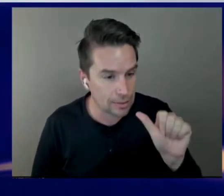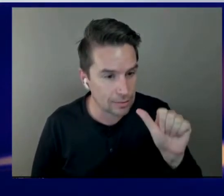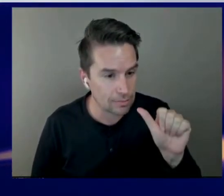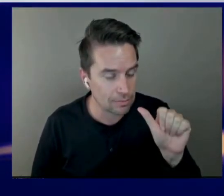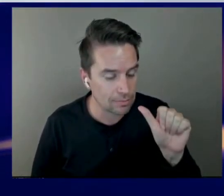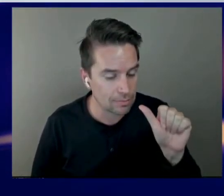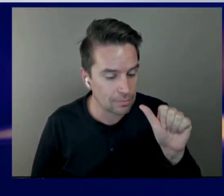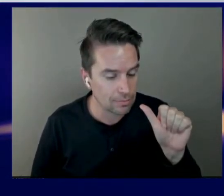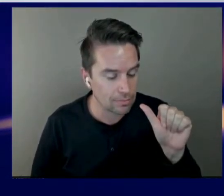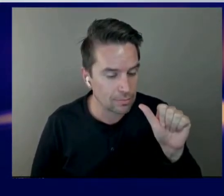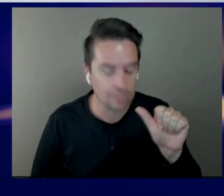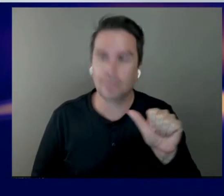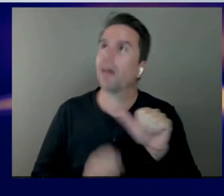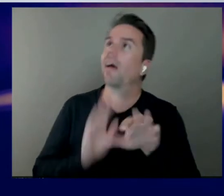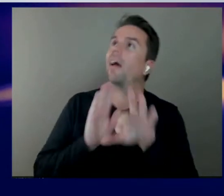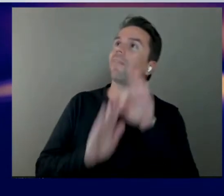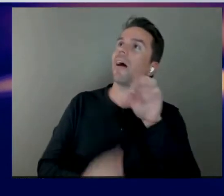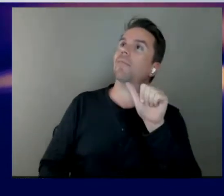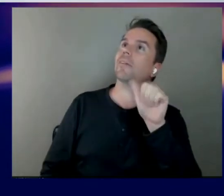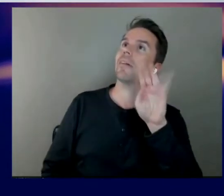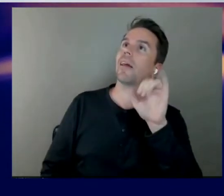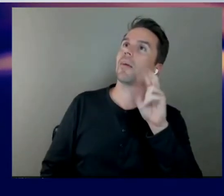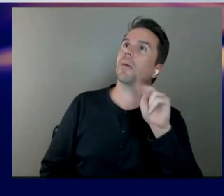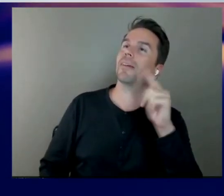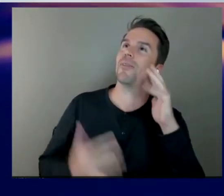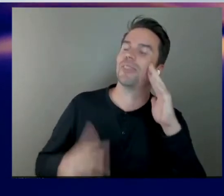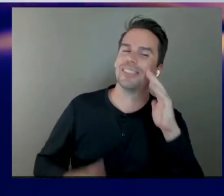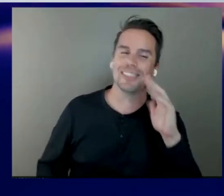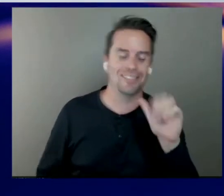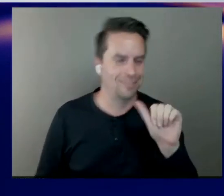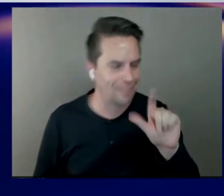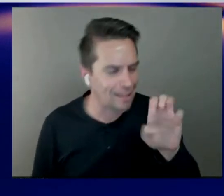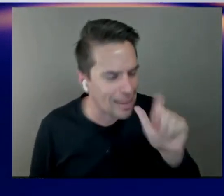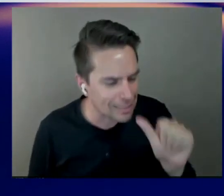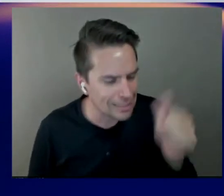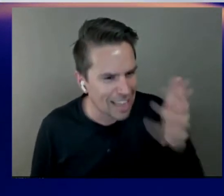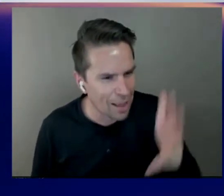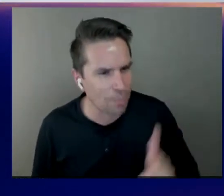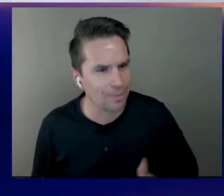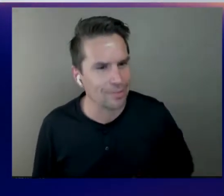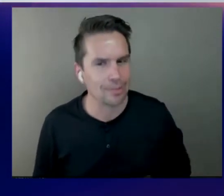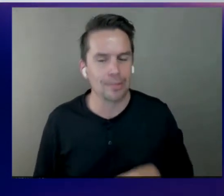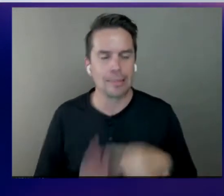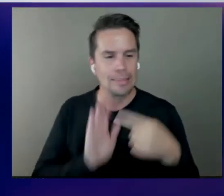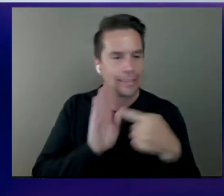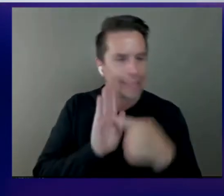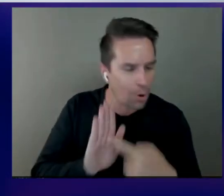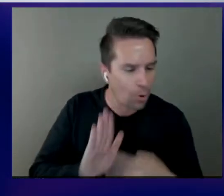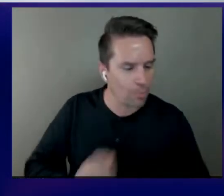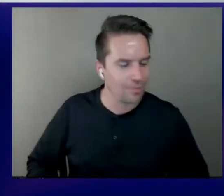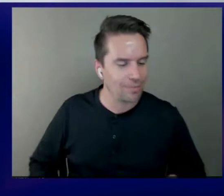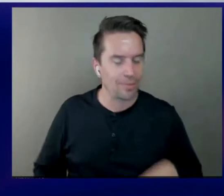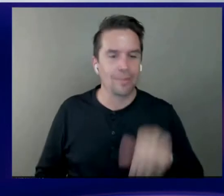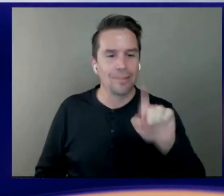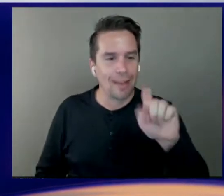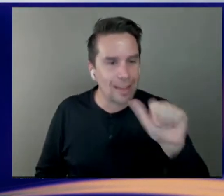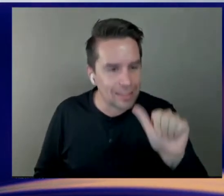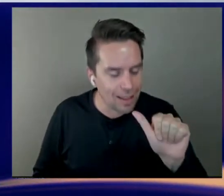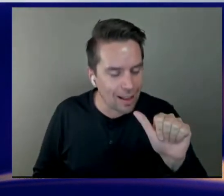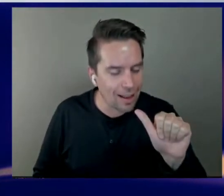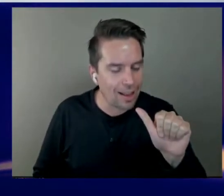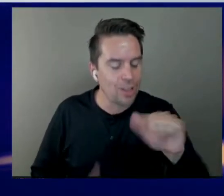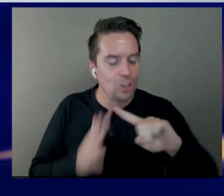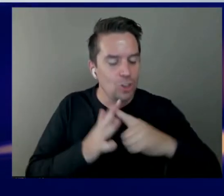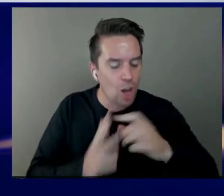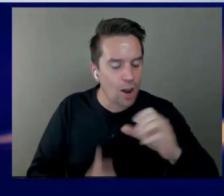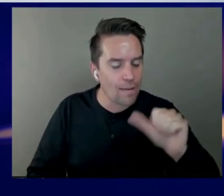I found an ambient noise. Alexa, stop. Demo. Alexa, start AppConfig demo.